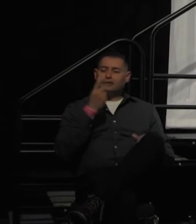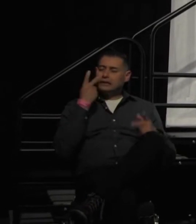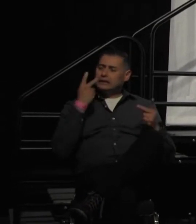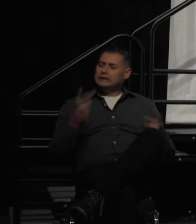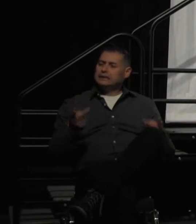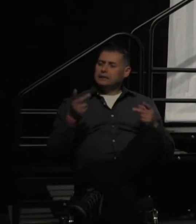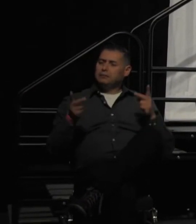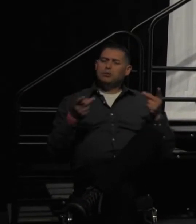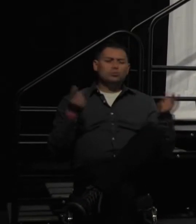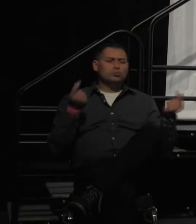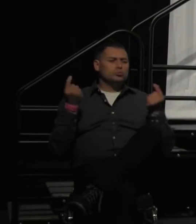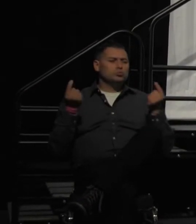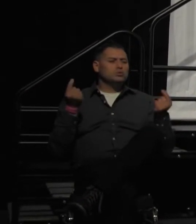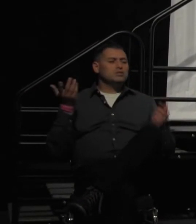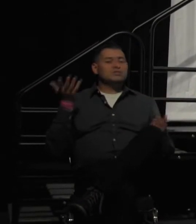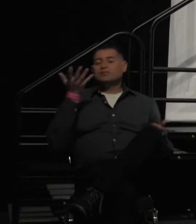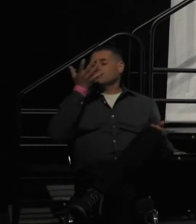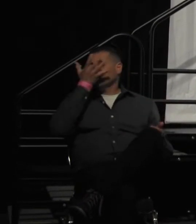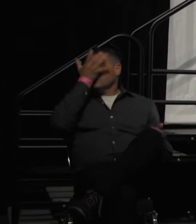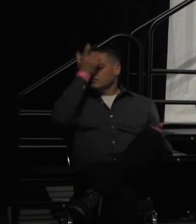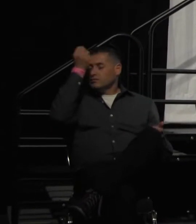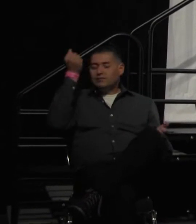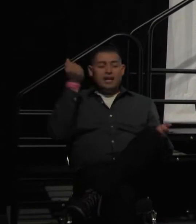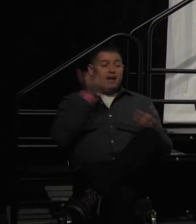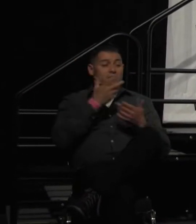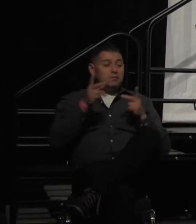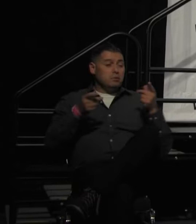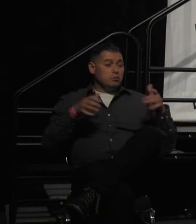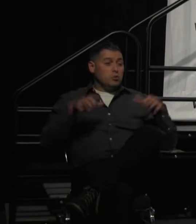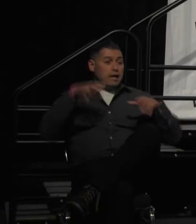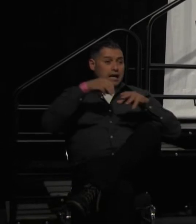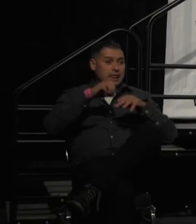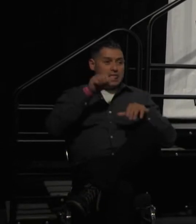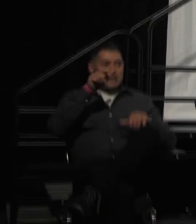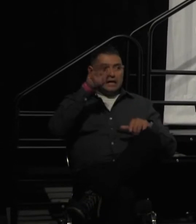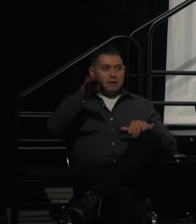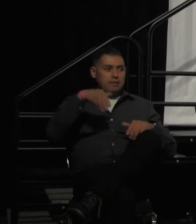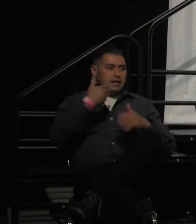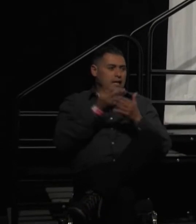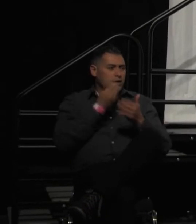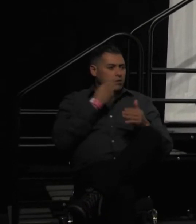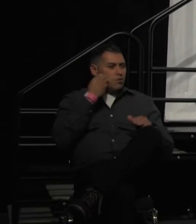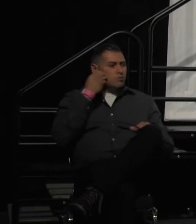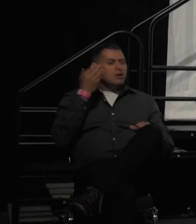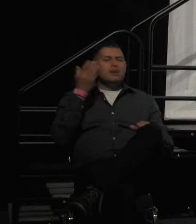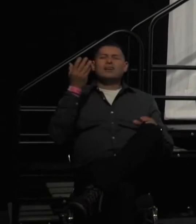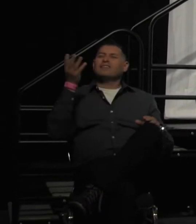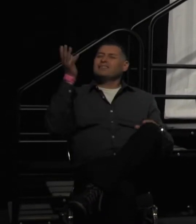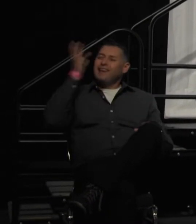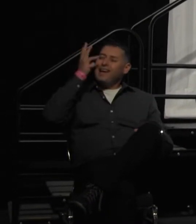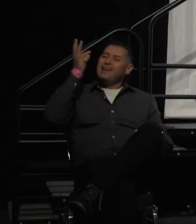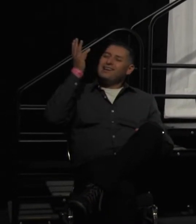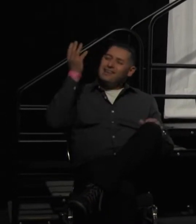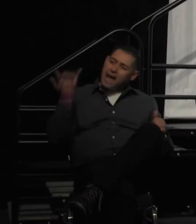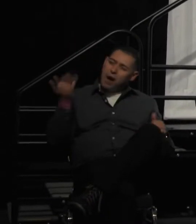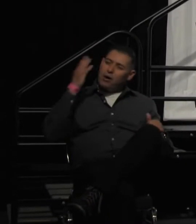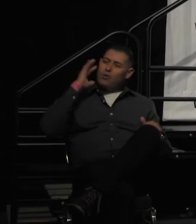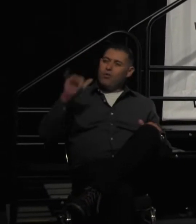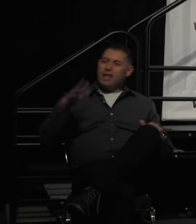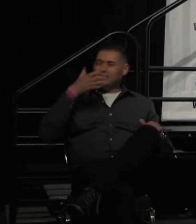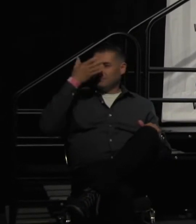doing, and he smelled what everybody was doing in the club. And he gets me home, and he says, oh, Dad, now I know what that smell